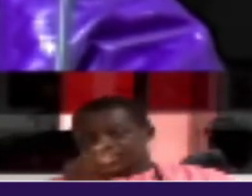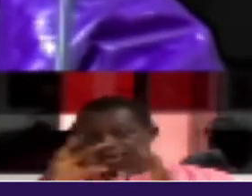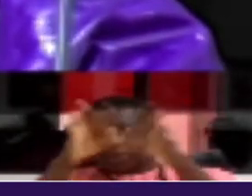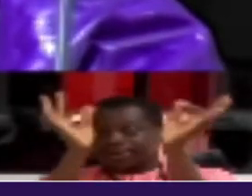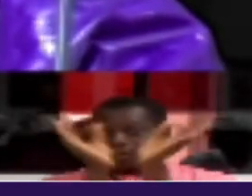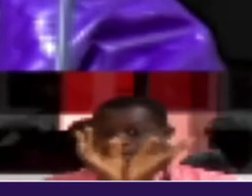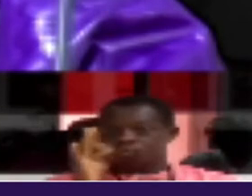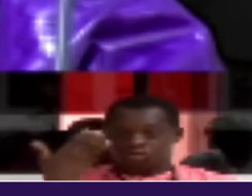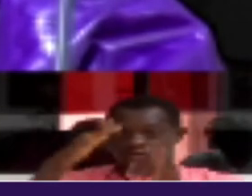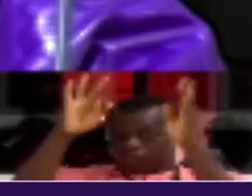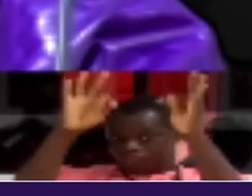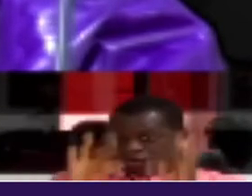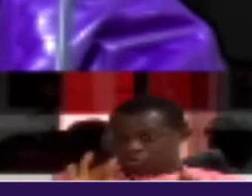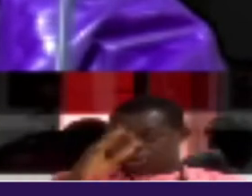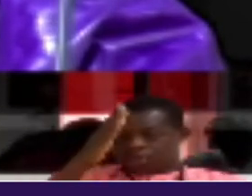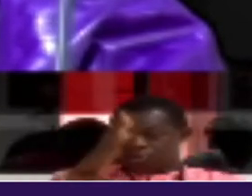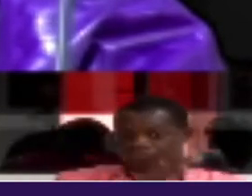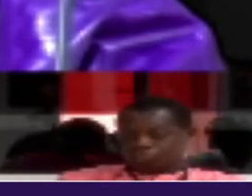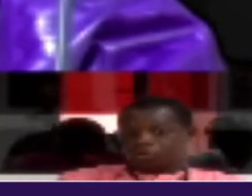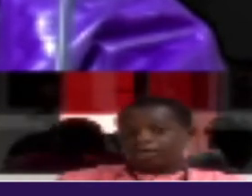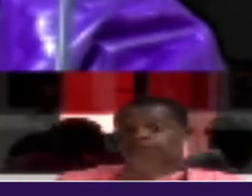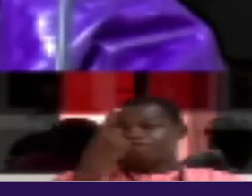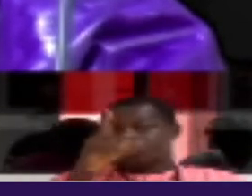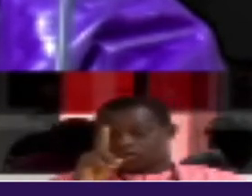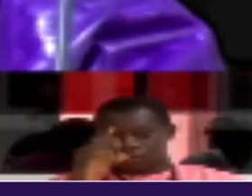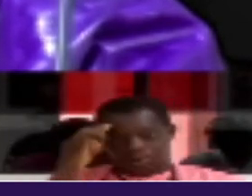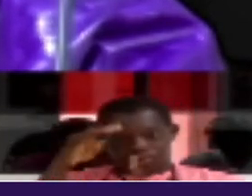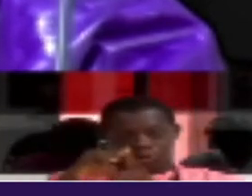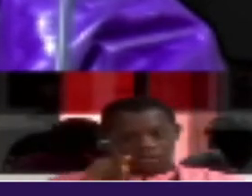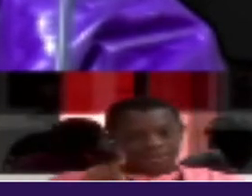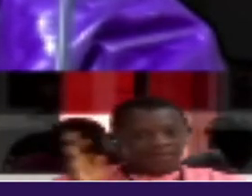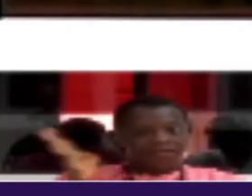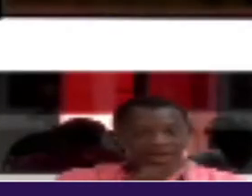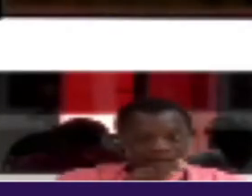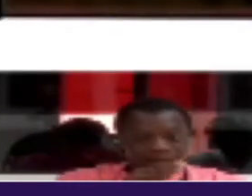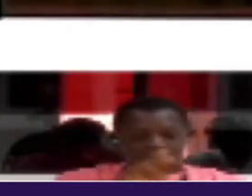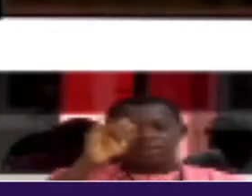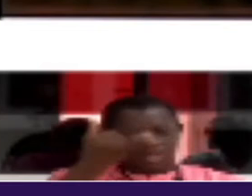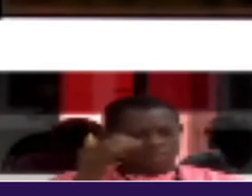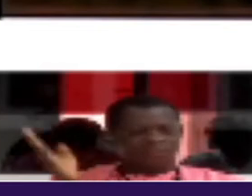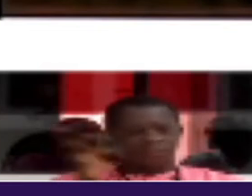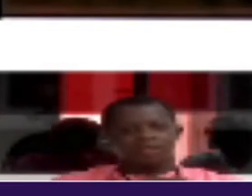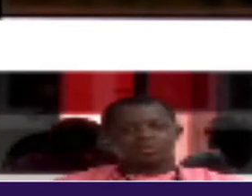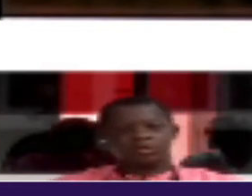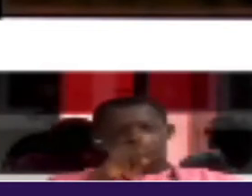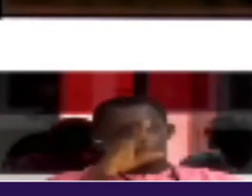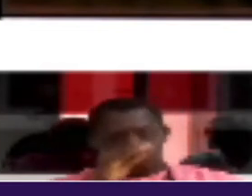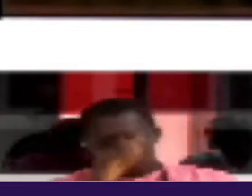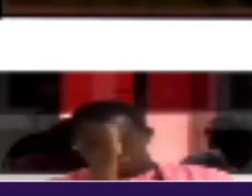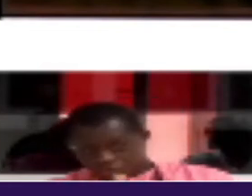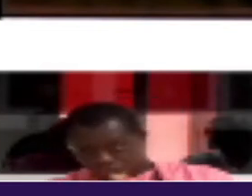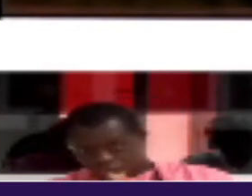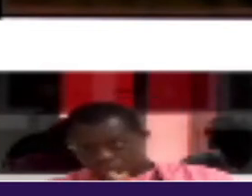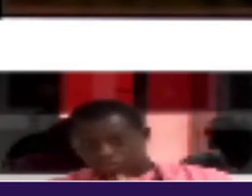That's what he said. But for me, what I know... Is he lying? Of course, he's lying. You are the one speaking the truth.